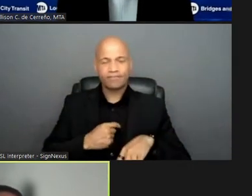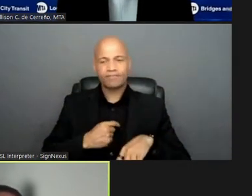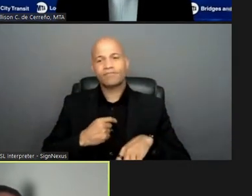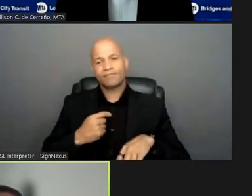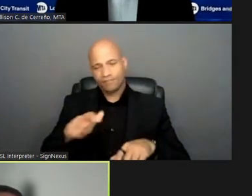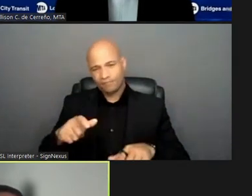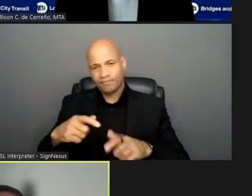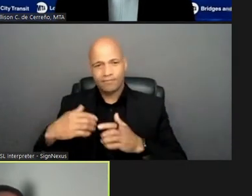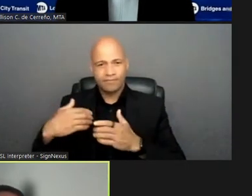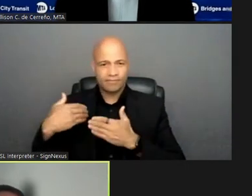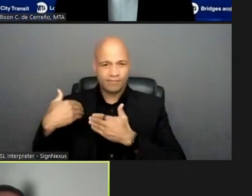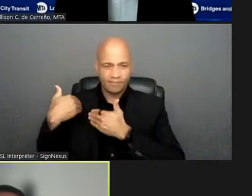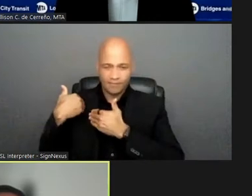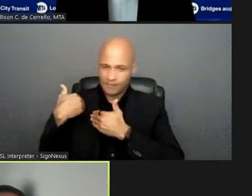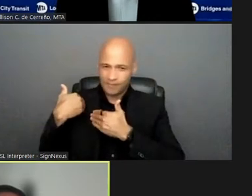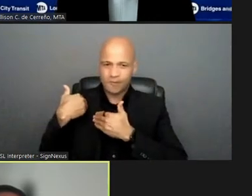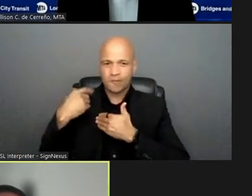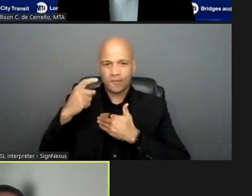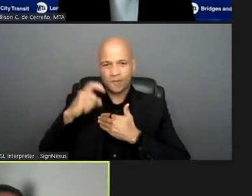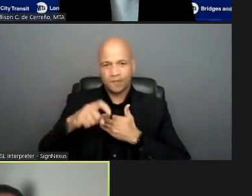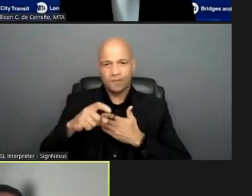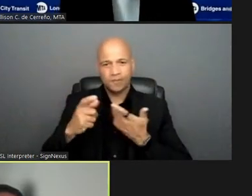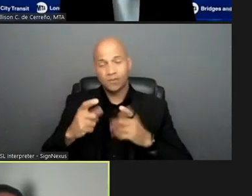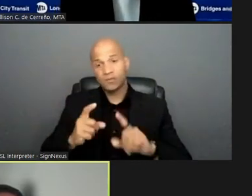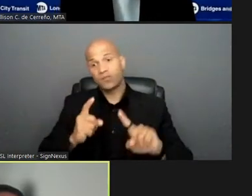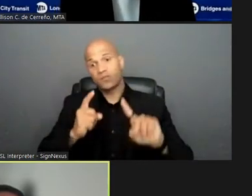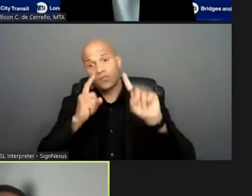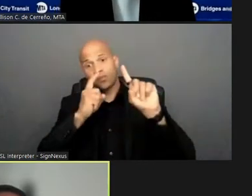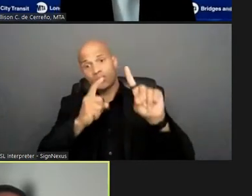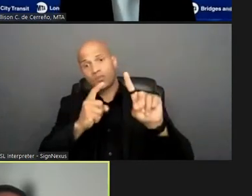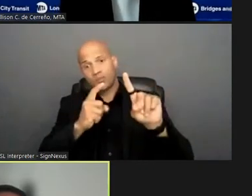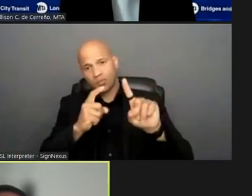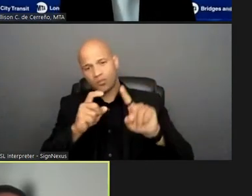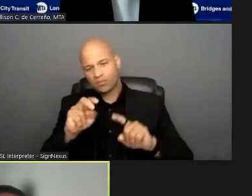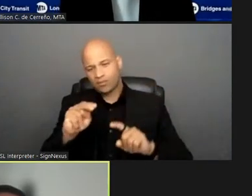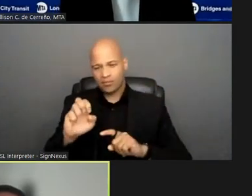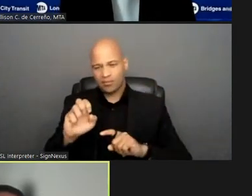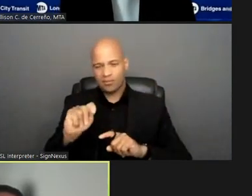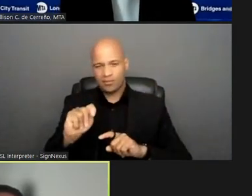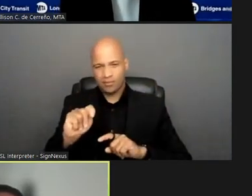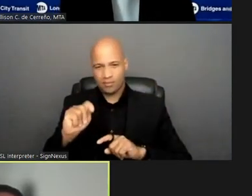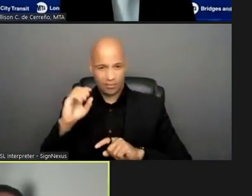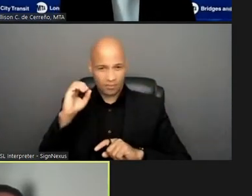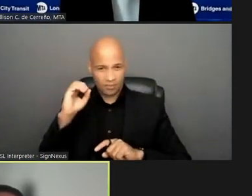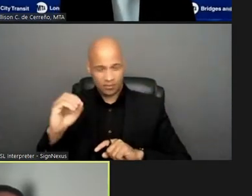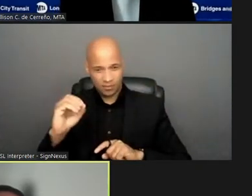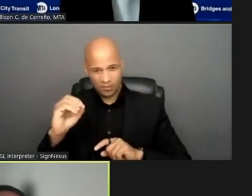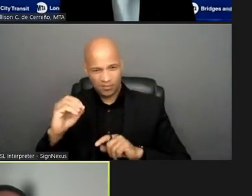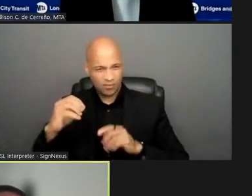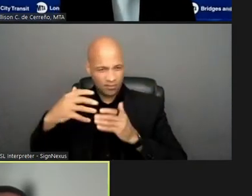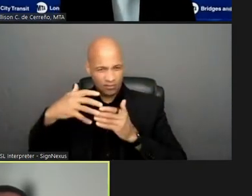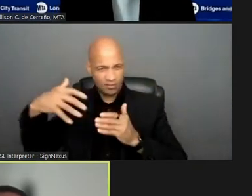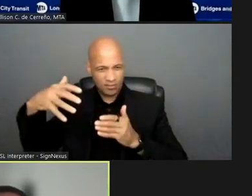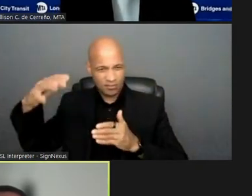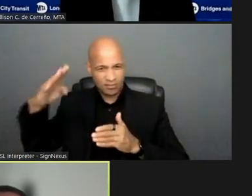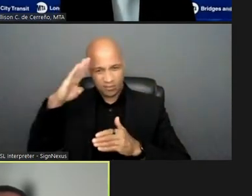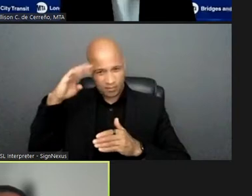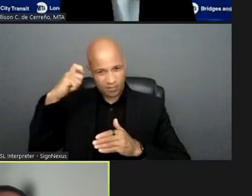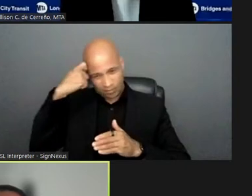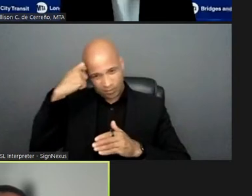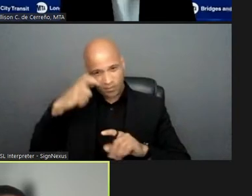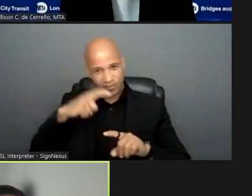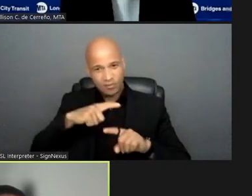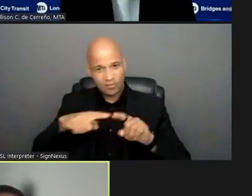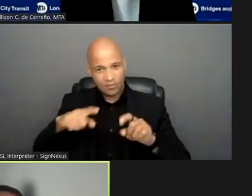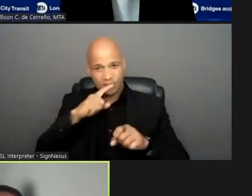and ample opportunities to not just shoot for a Net Zero approach to increasing traffic and emissions in the Bronx but rather to commit to